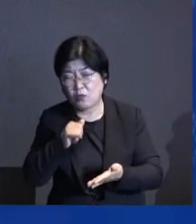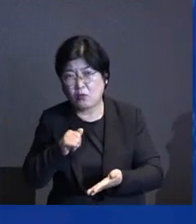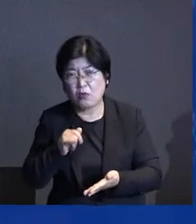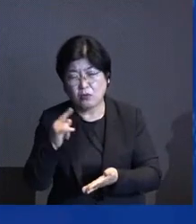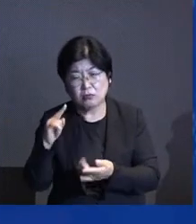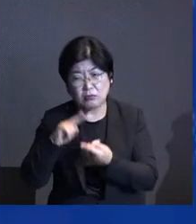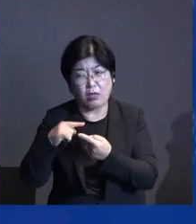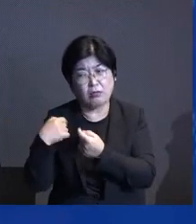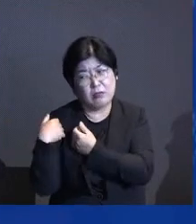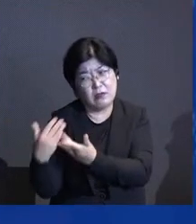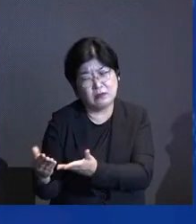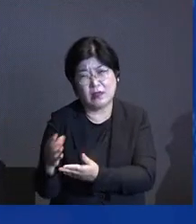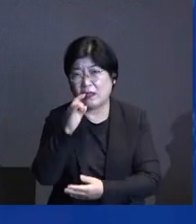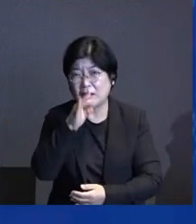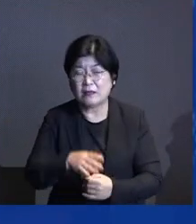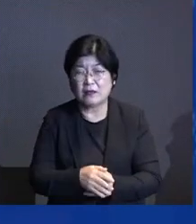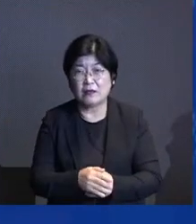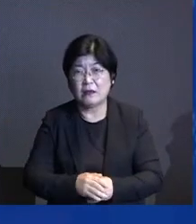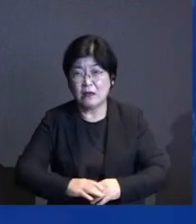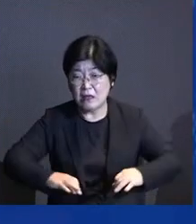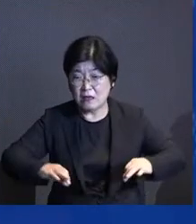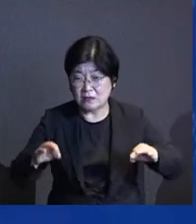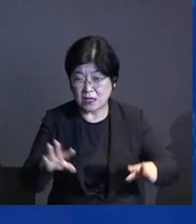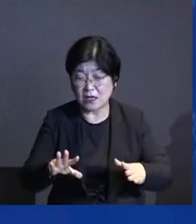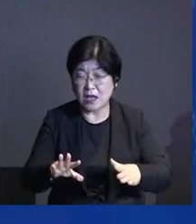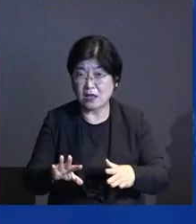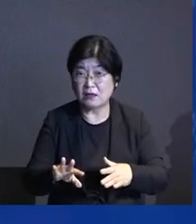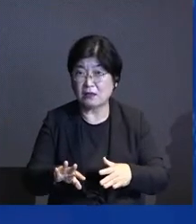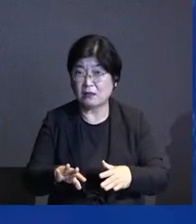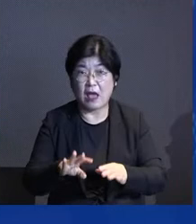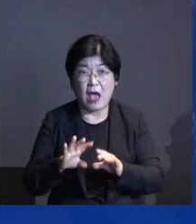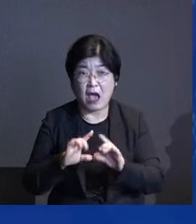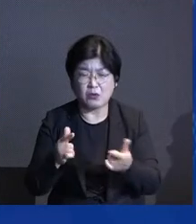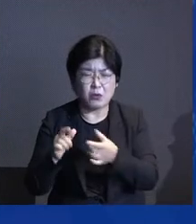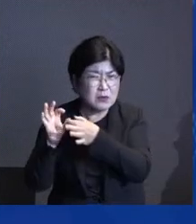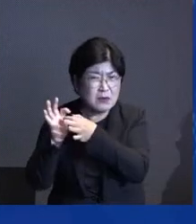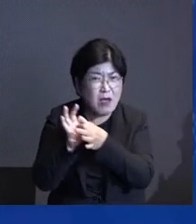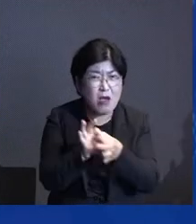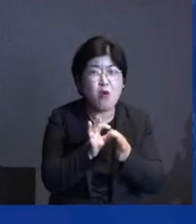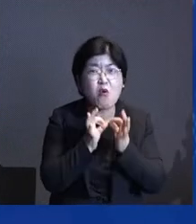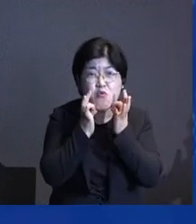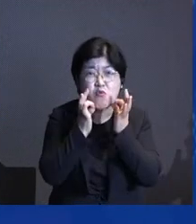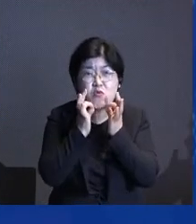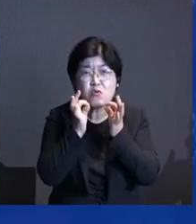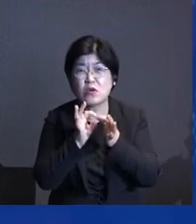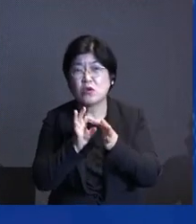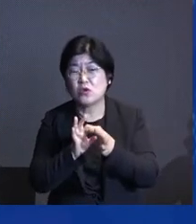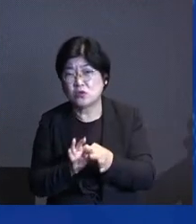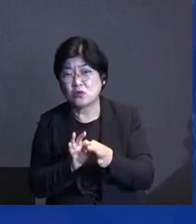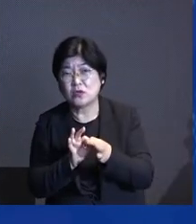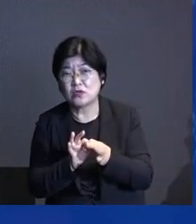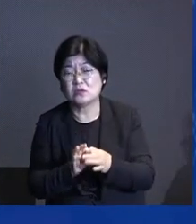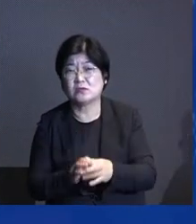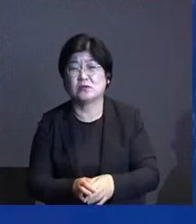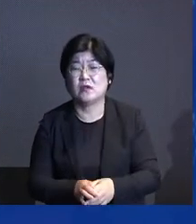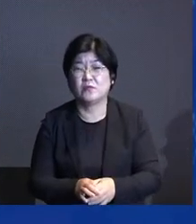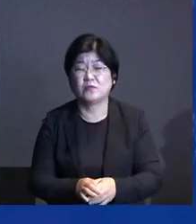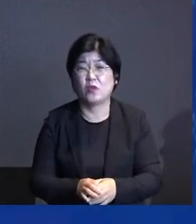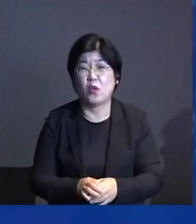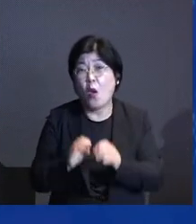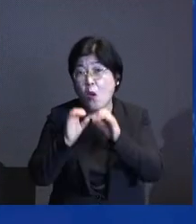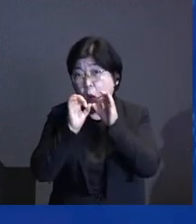this issue continuously, not temporarily, through something like a campaign to end